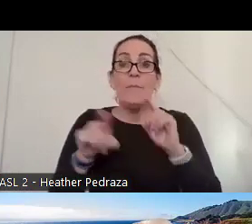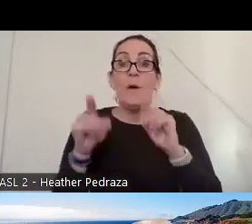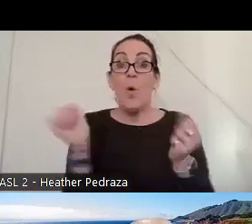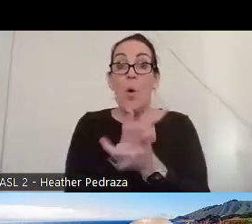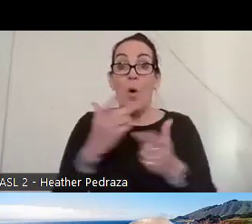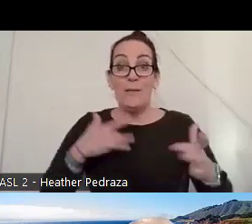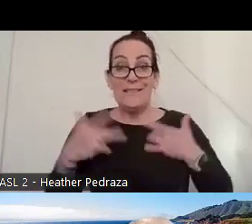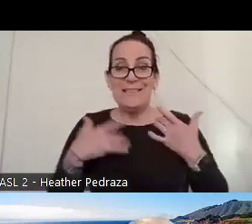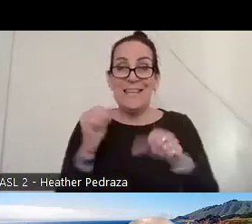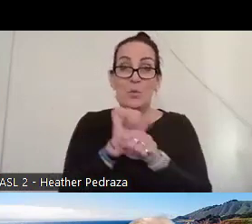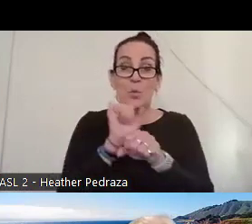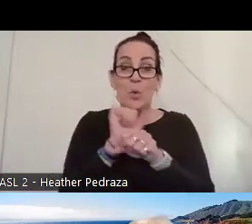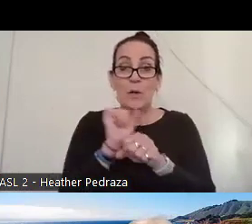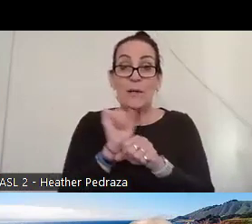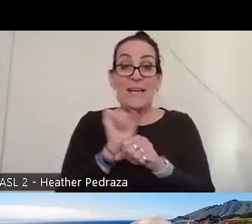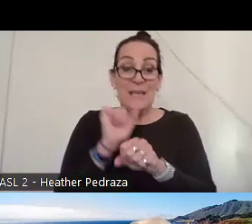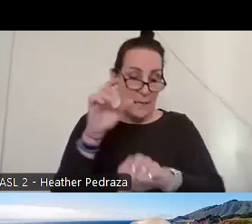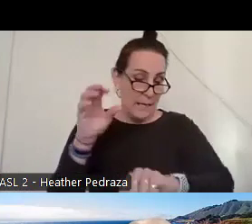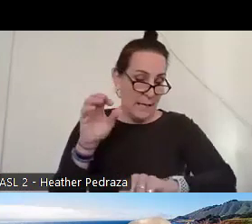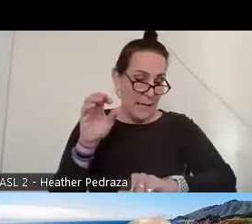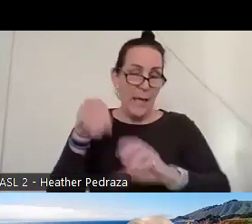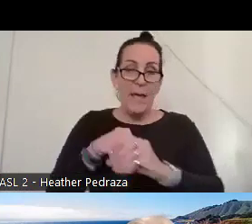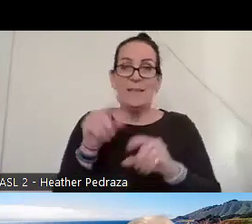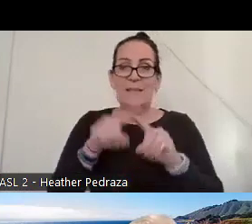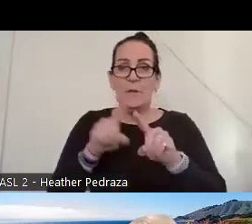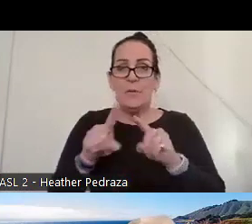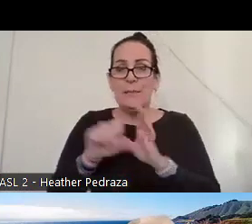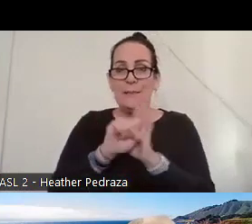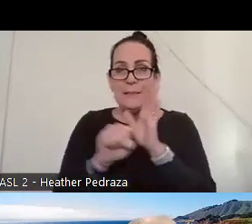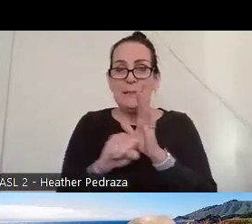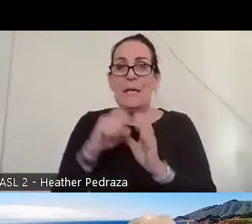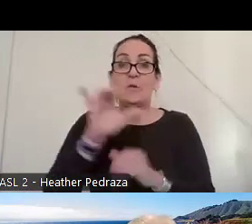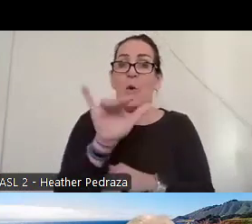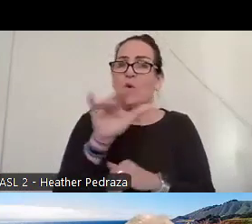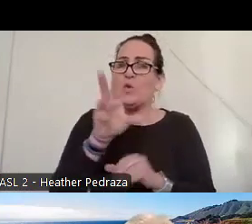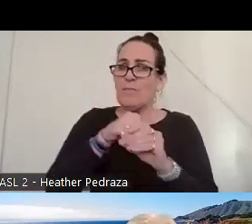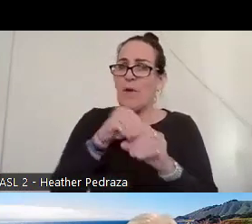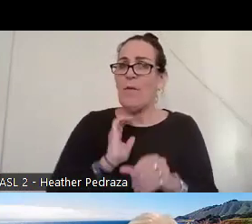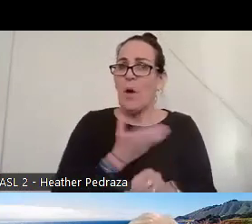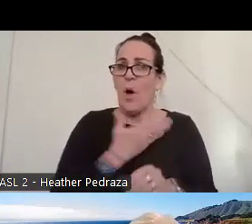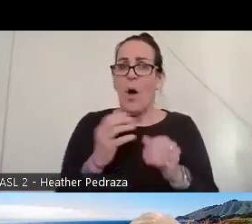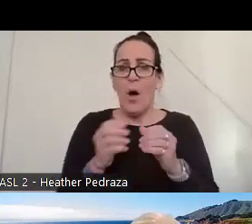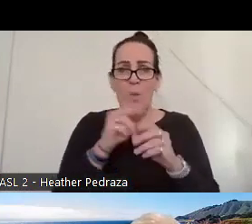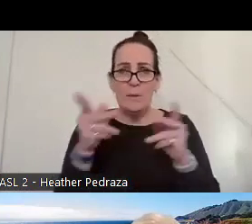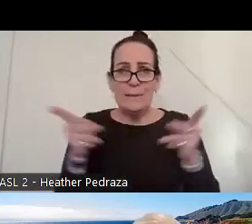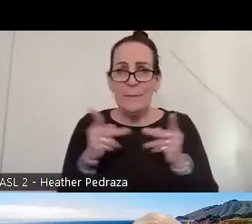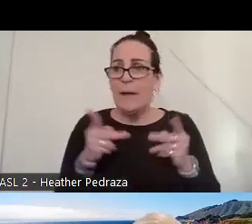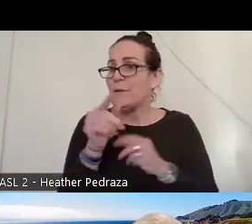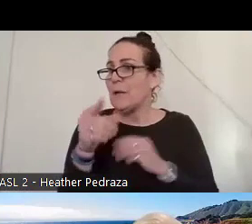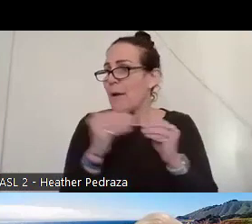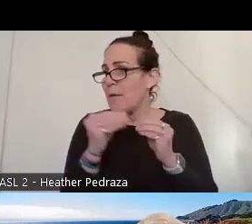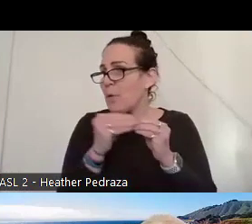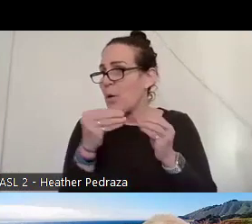that's being done in so many spaces, including in our space, I think, more funding to boost that